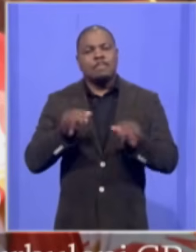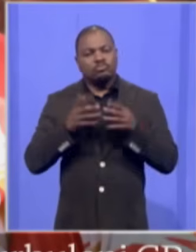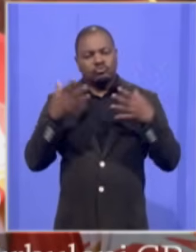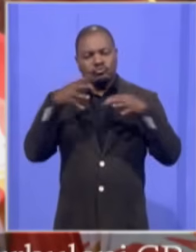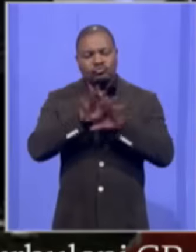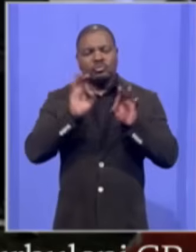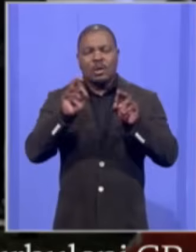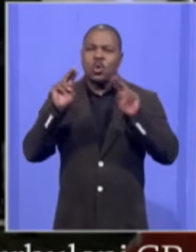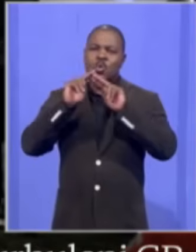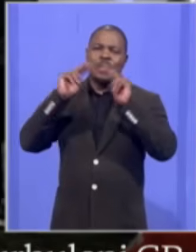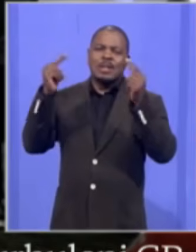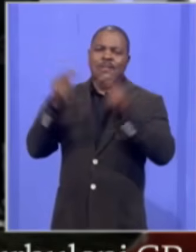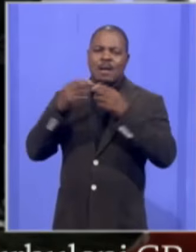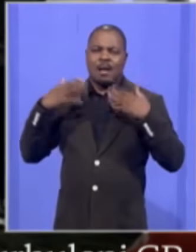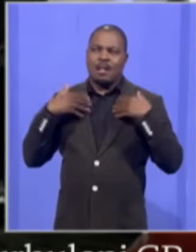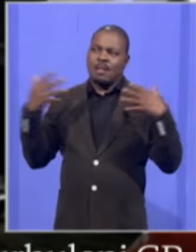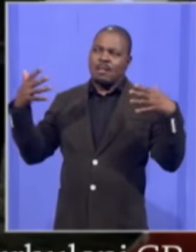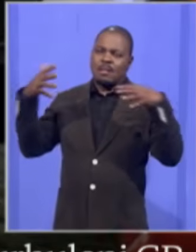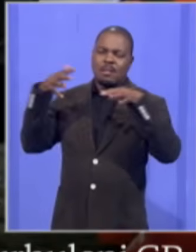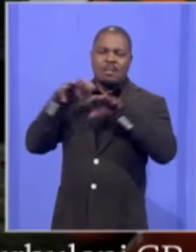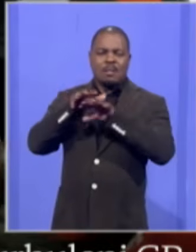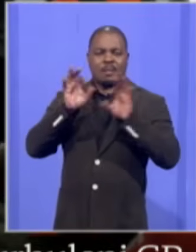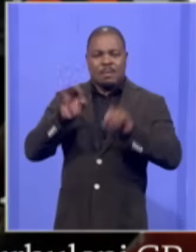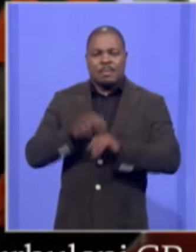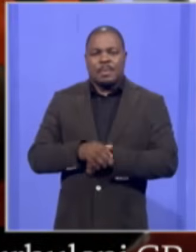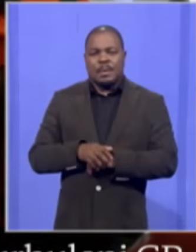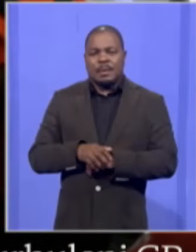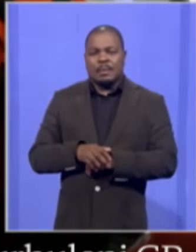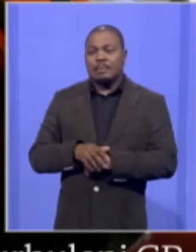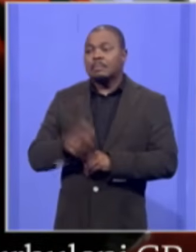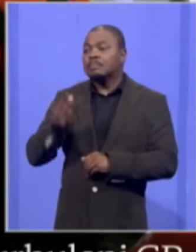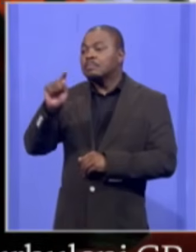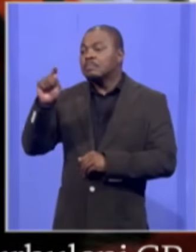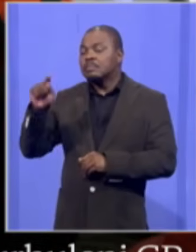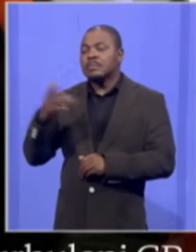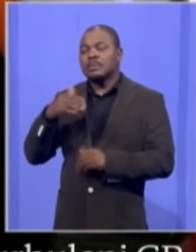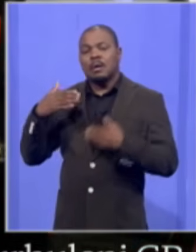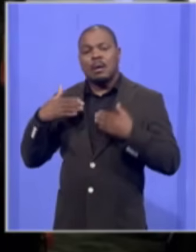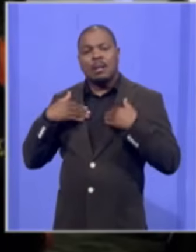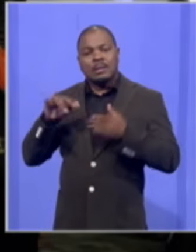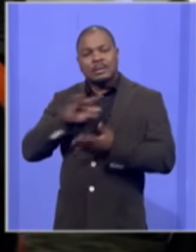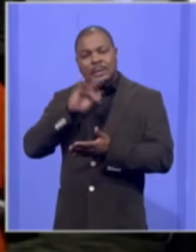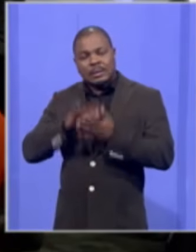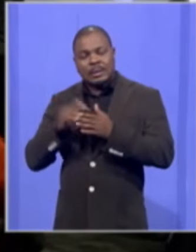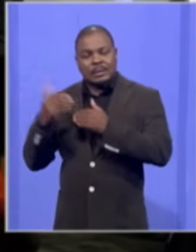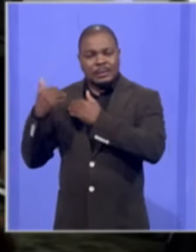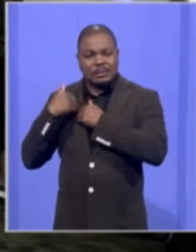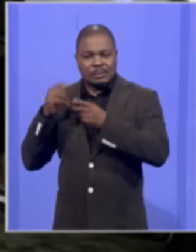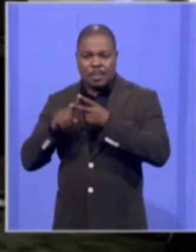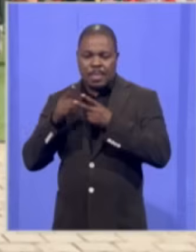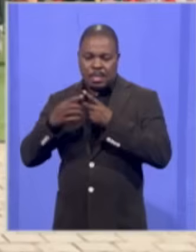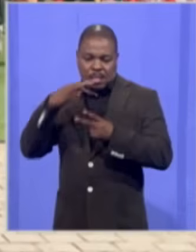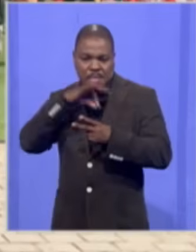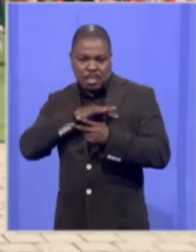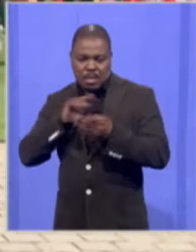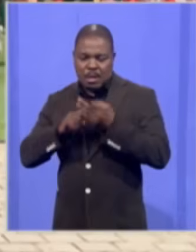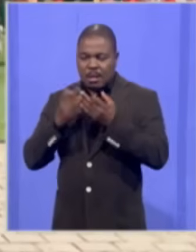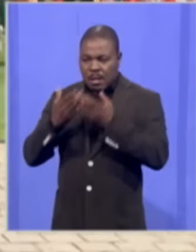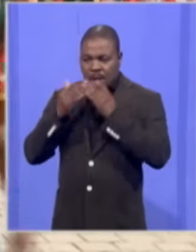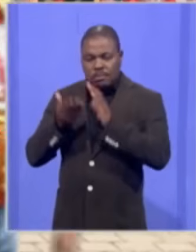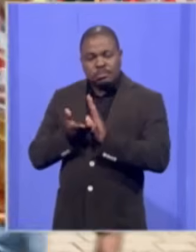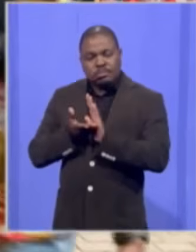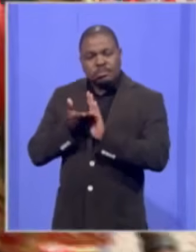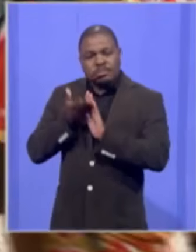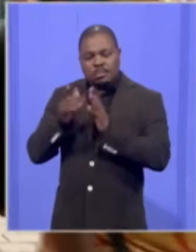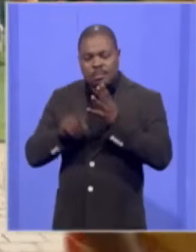universal health coverage. Polokeho ya baoki ditsheng tsa kalafo, meputso ya baoki le ntlafatso ya thuto le mananeo a